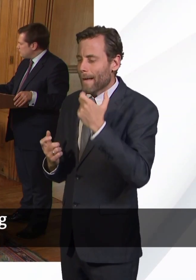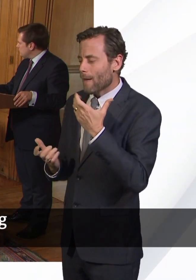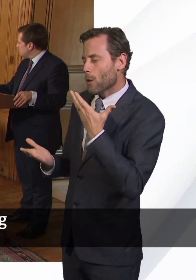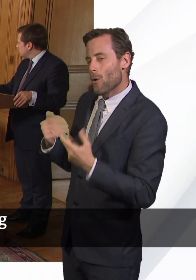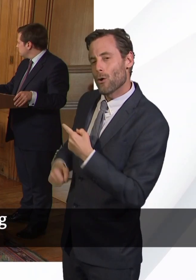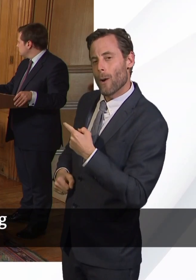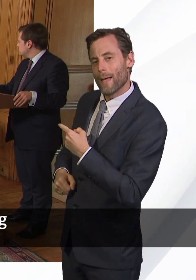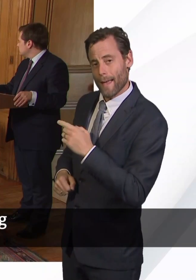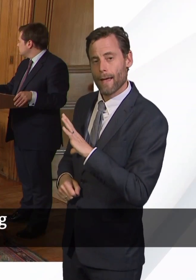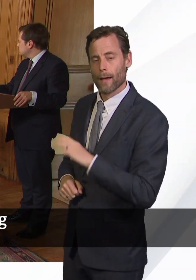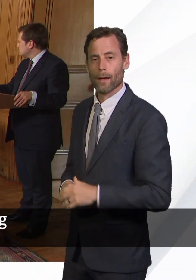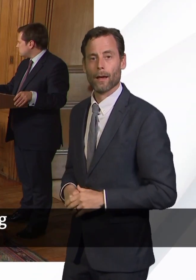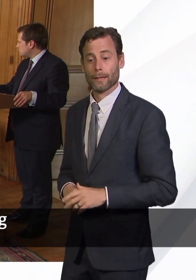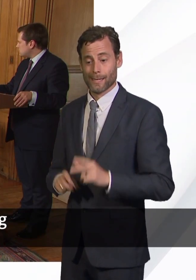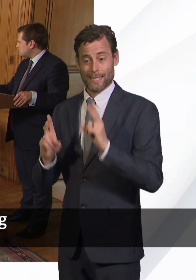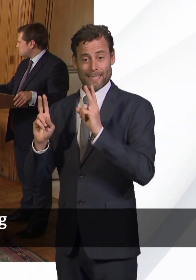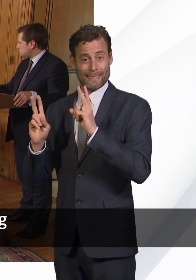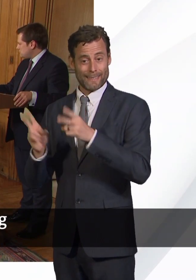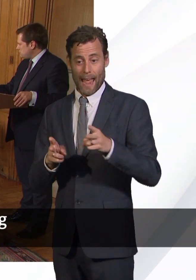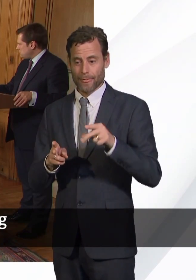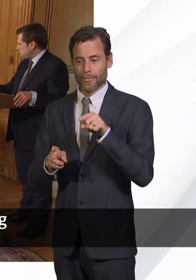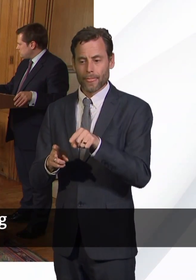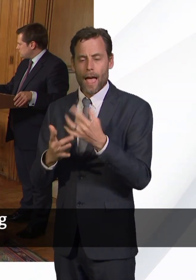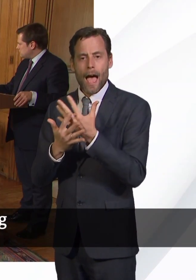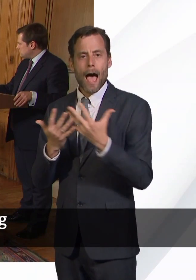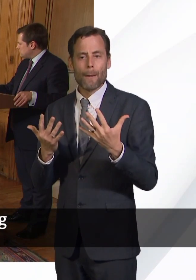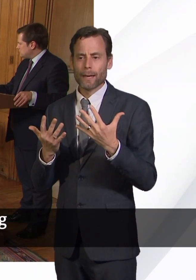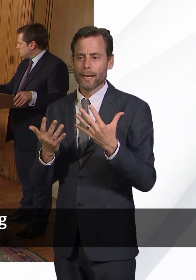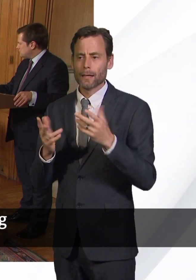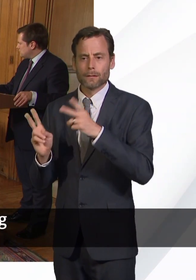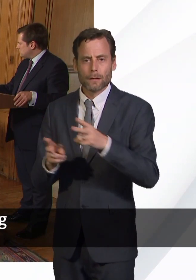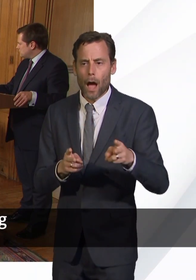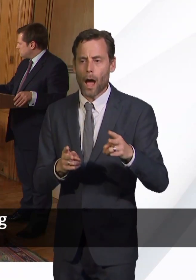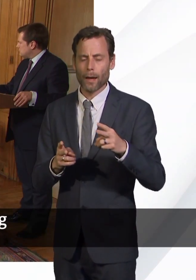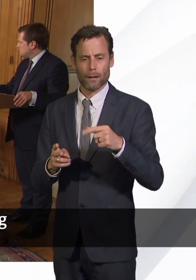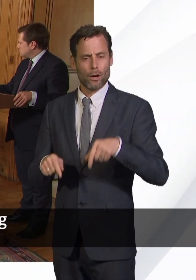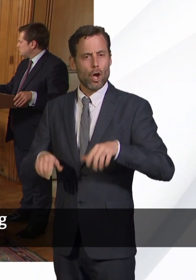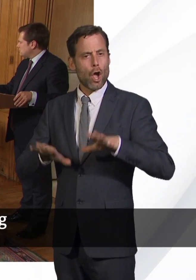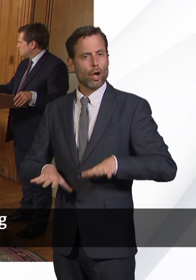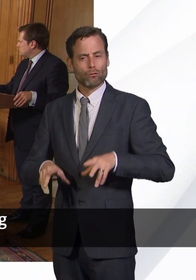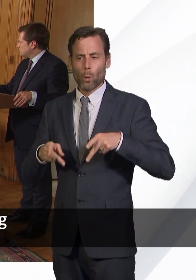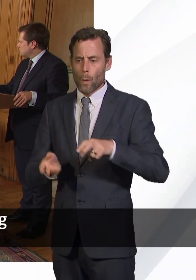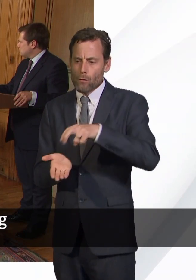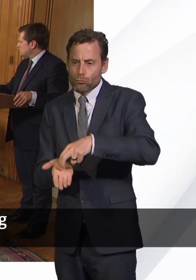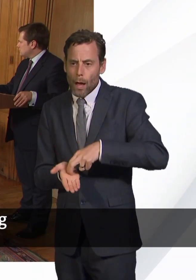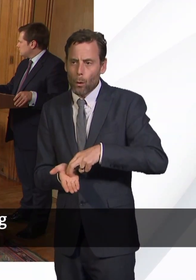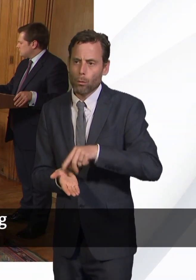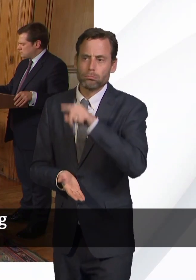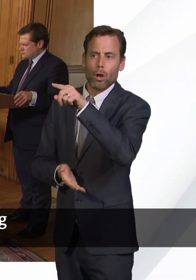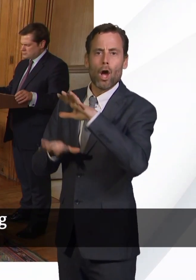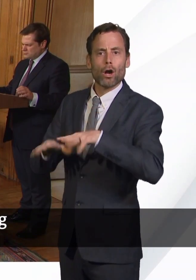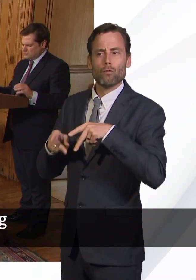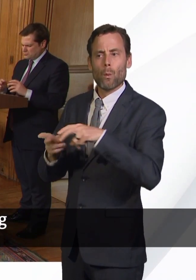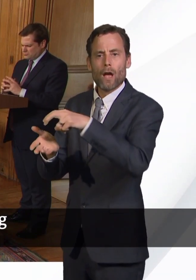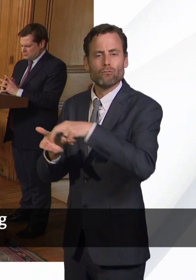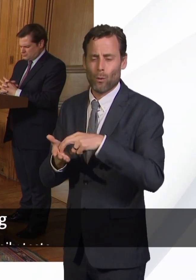that because death data is collected in very different ways in different countries, particularly at the moment, because the rate of